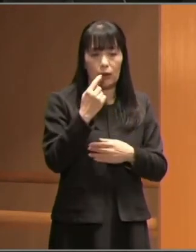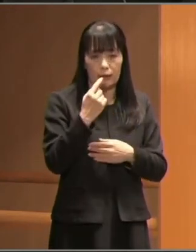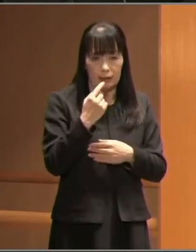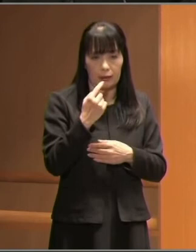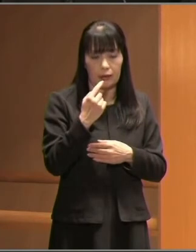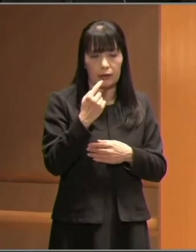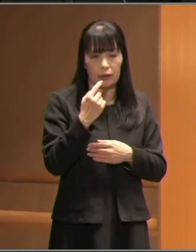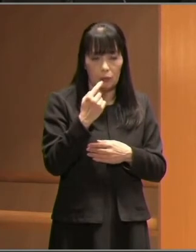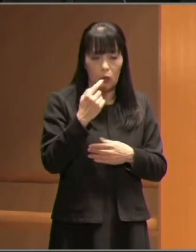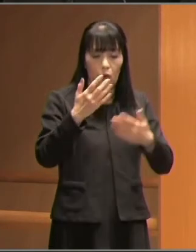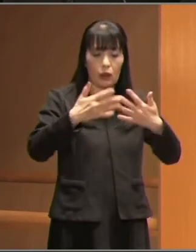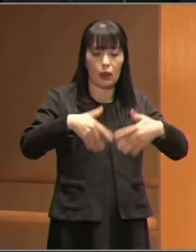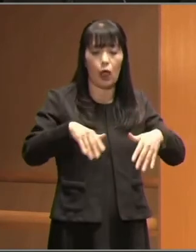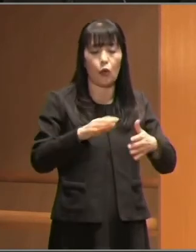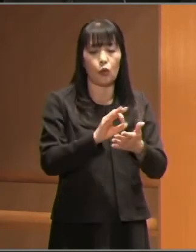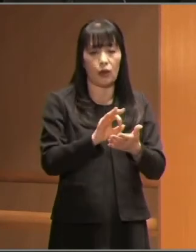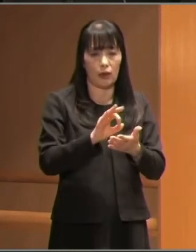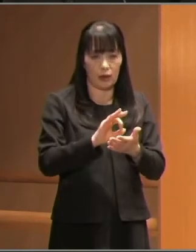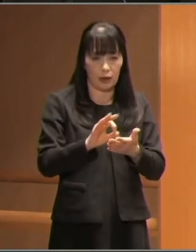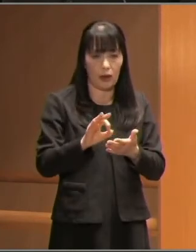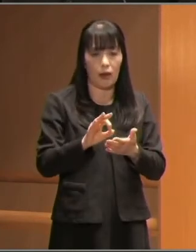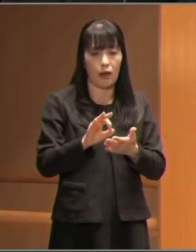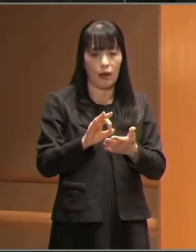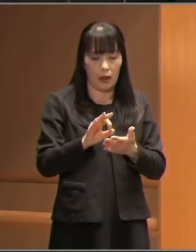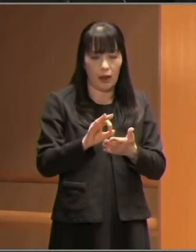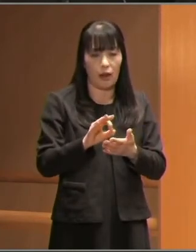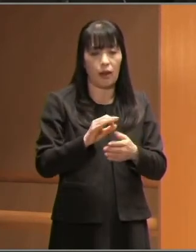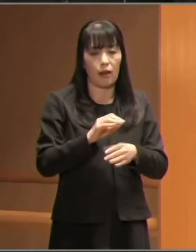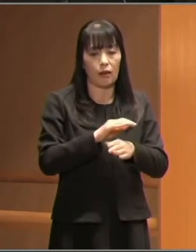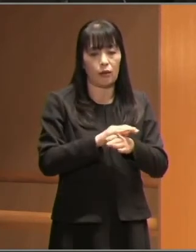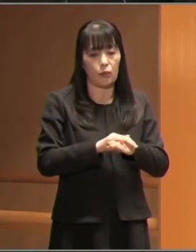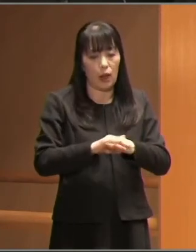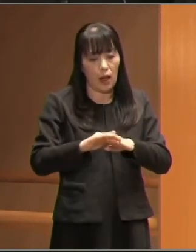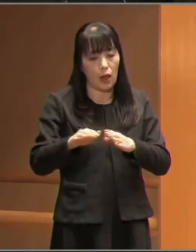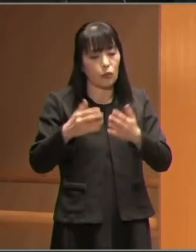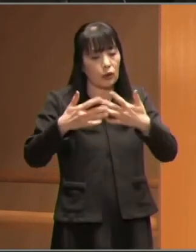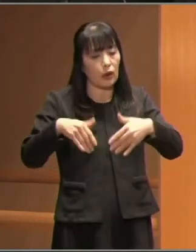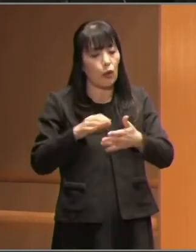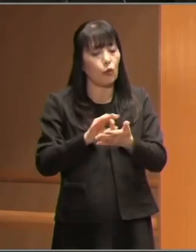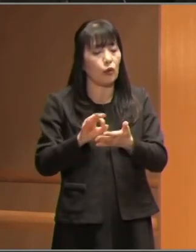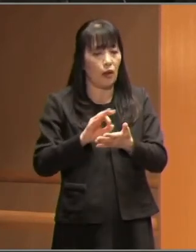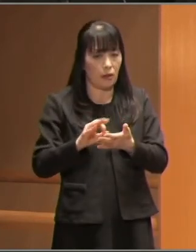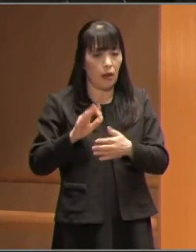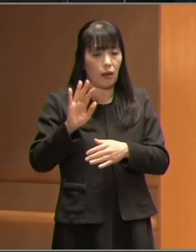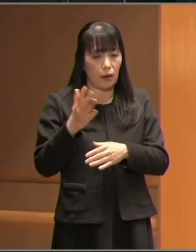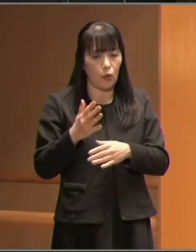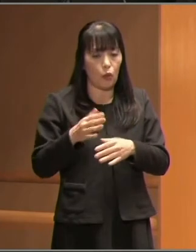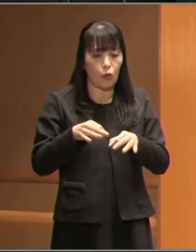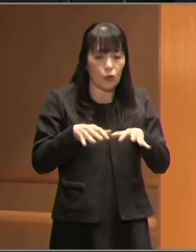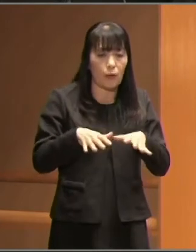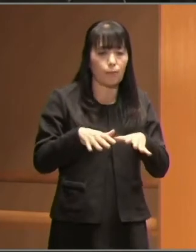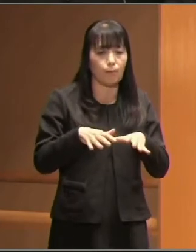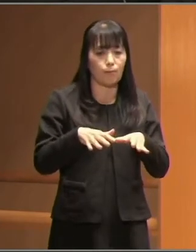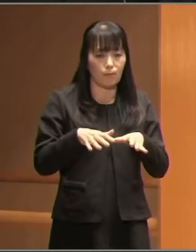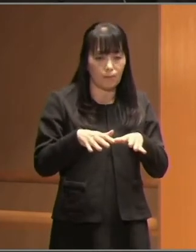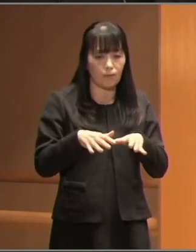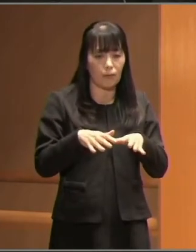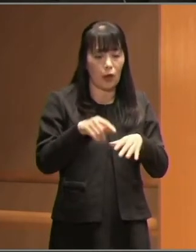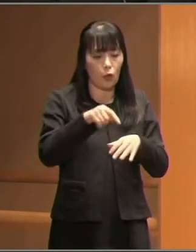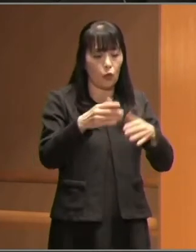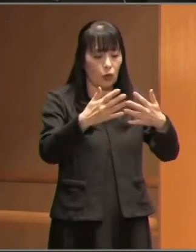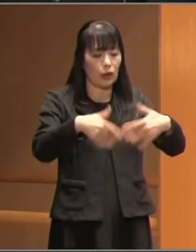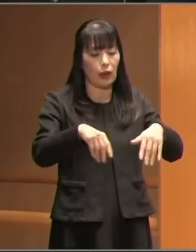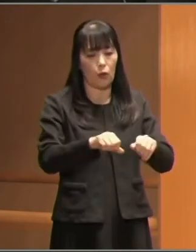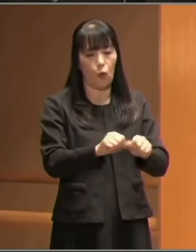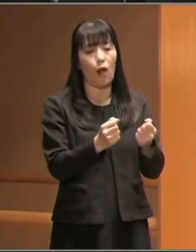problems. For example, that we are using our machines for paper making, but suddenly